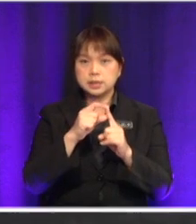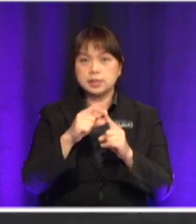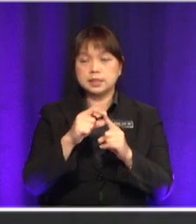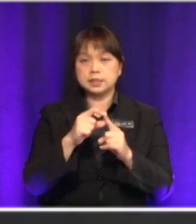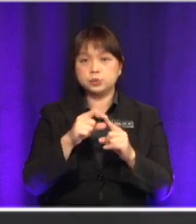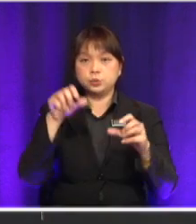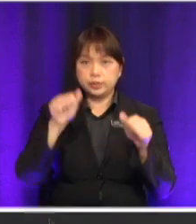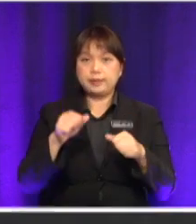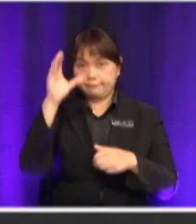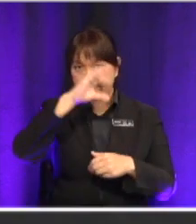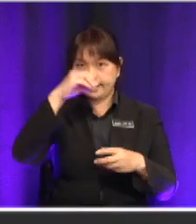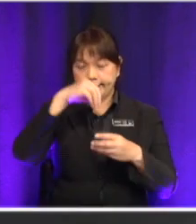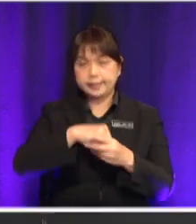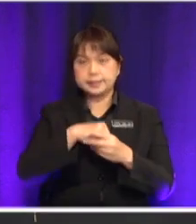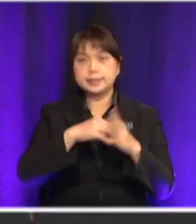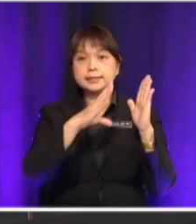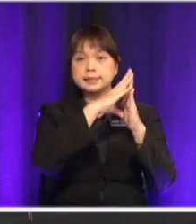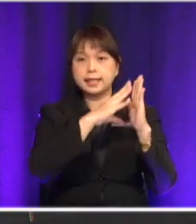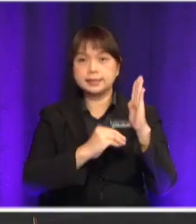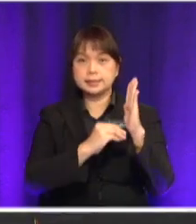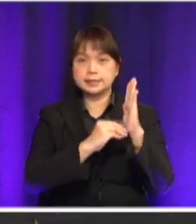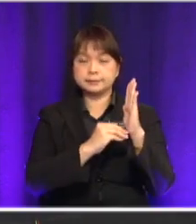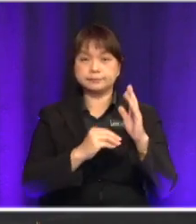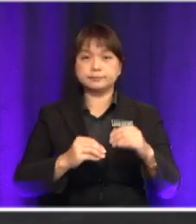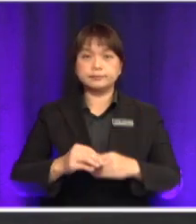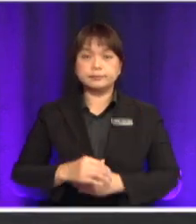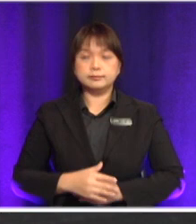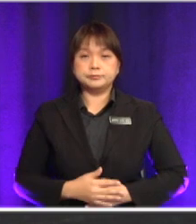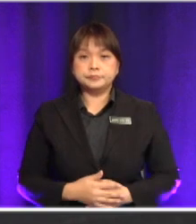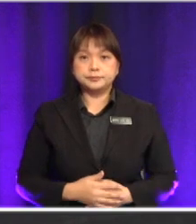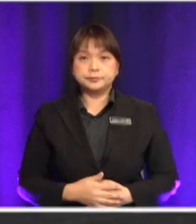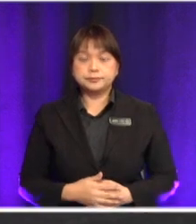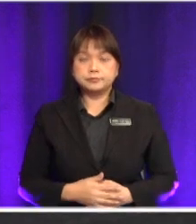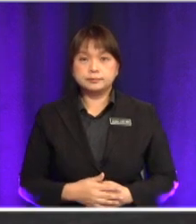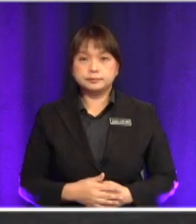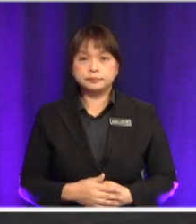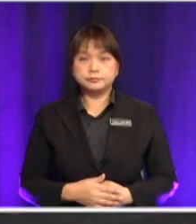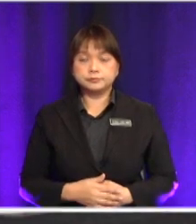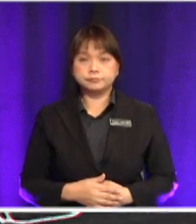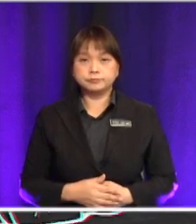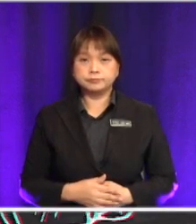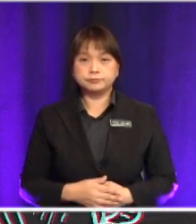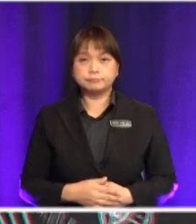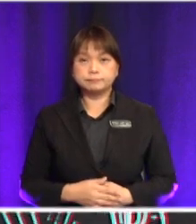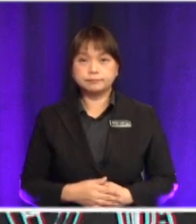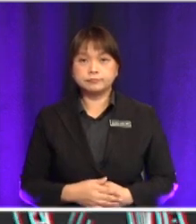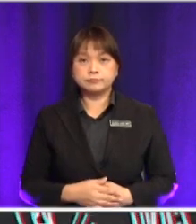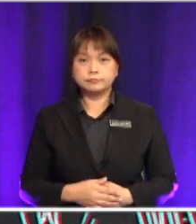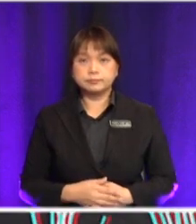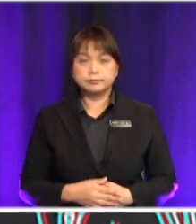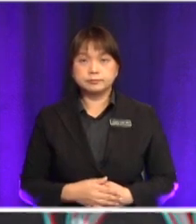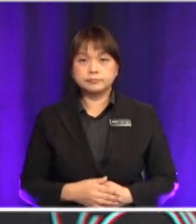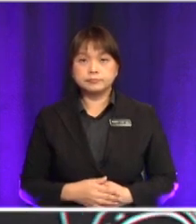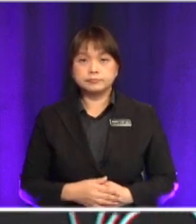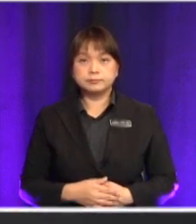a story of a person, there will be names in the questions, wouldn't it? Right. All right. So read the questions very quickly so you will have